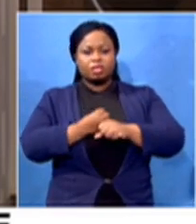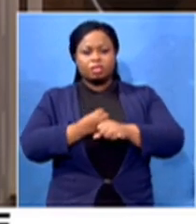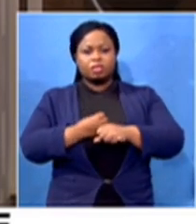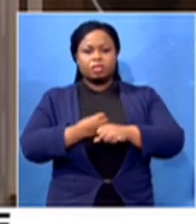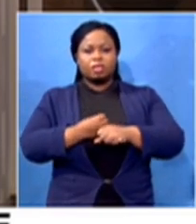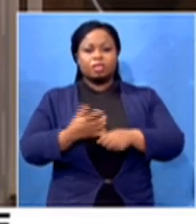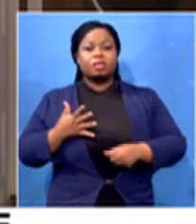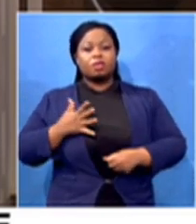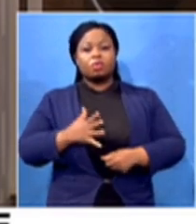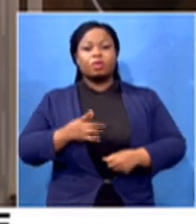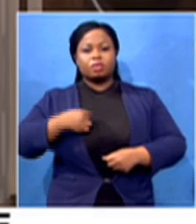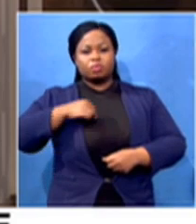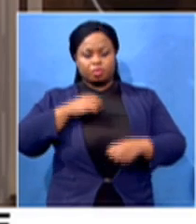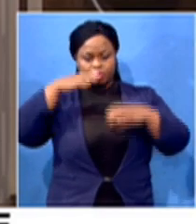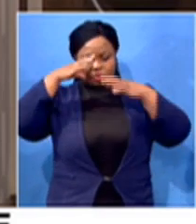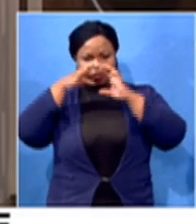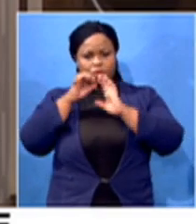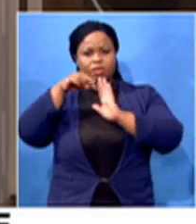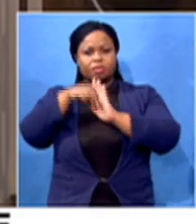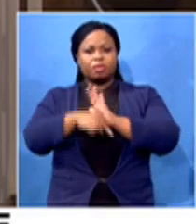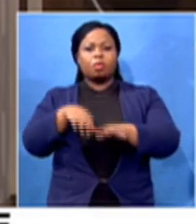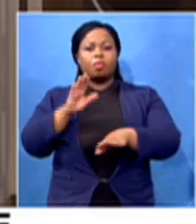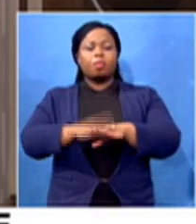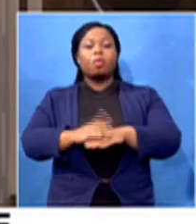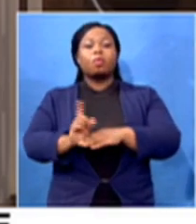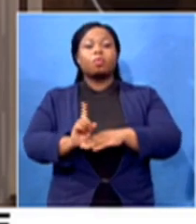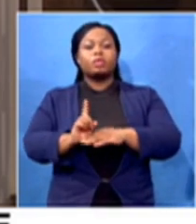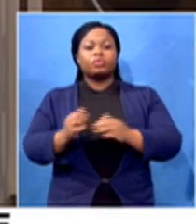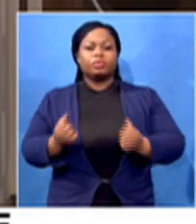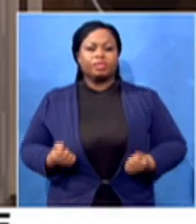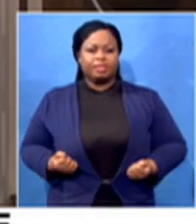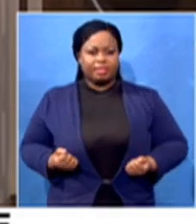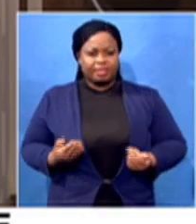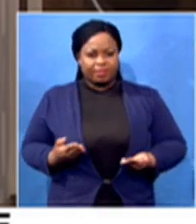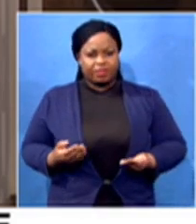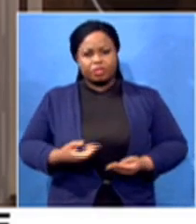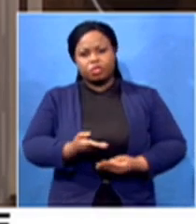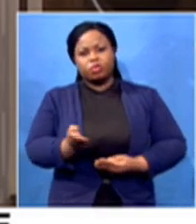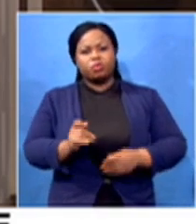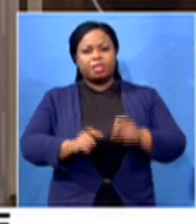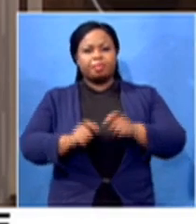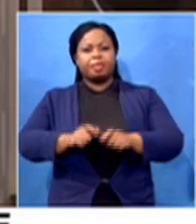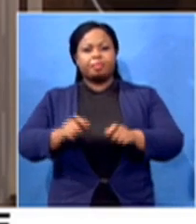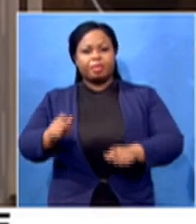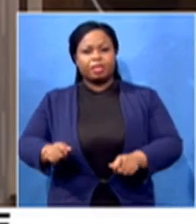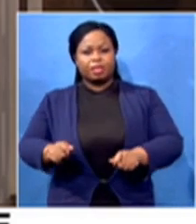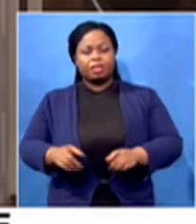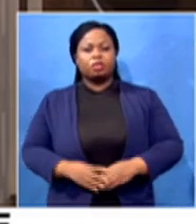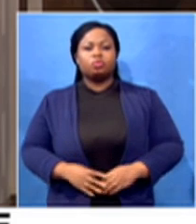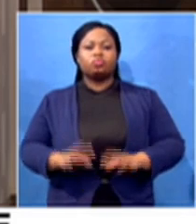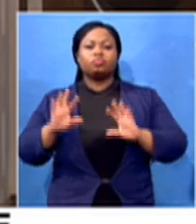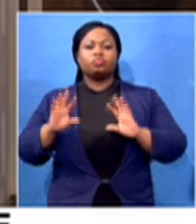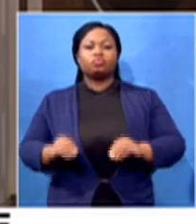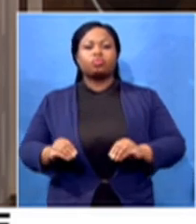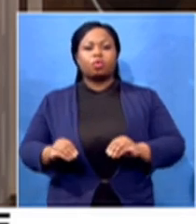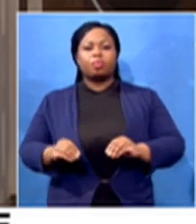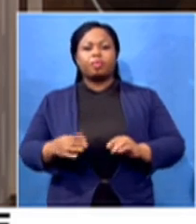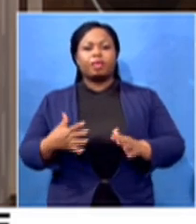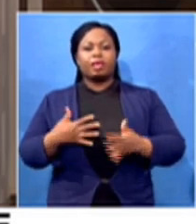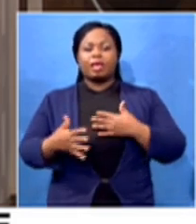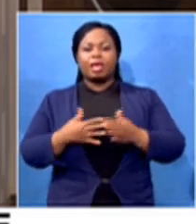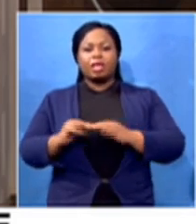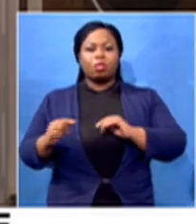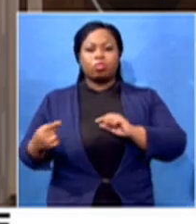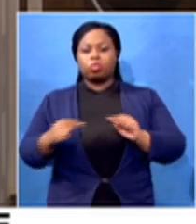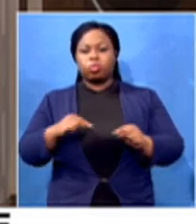possible on services to them and to stop quibbling. So it is quite critical